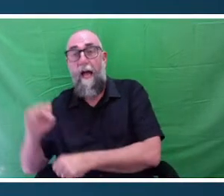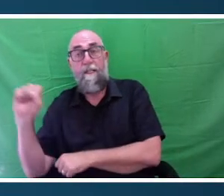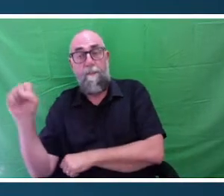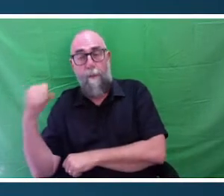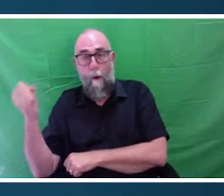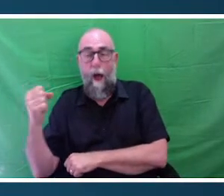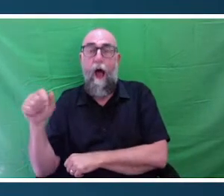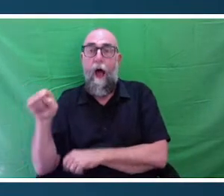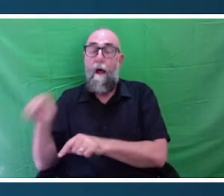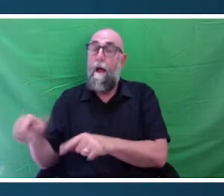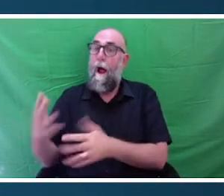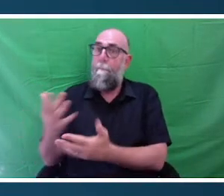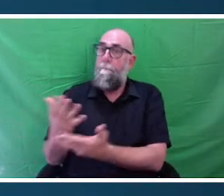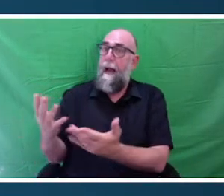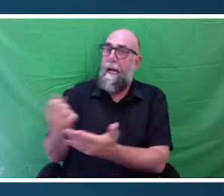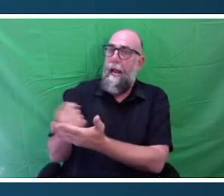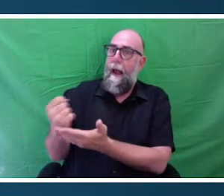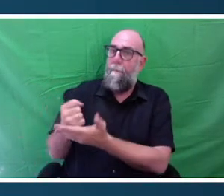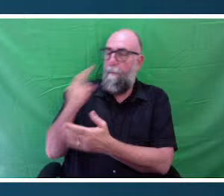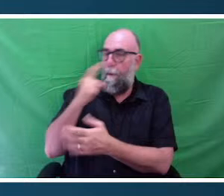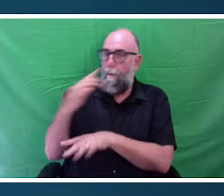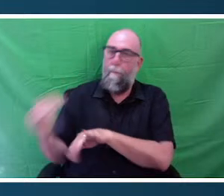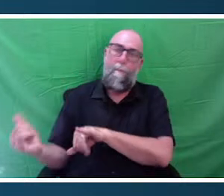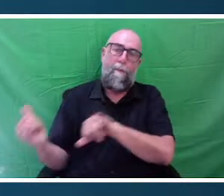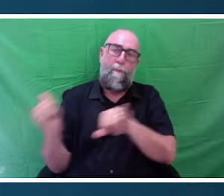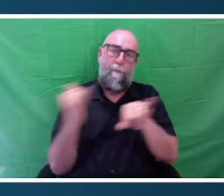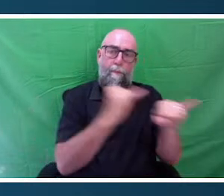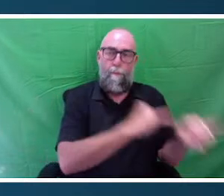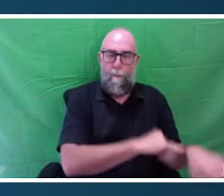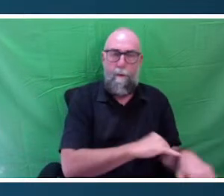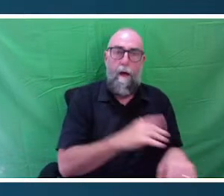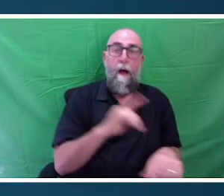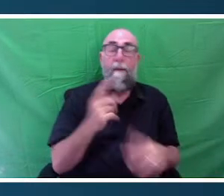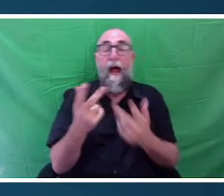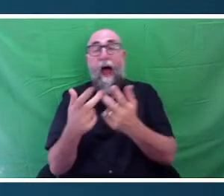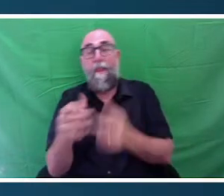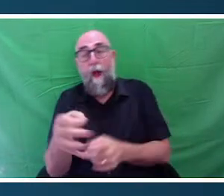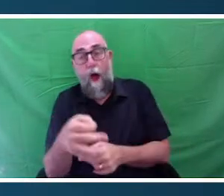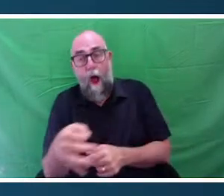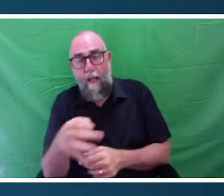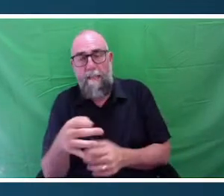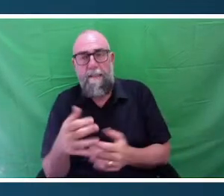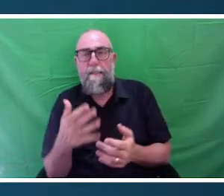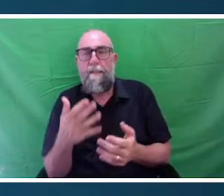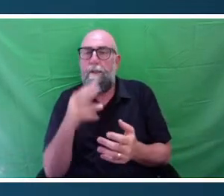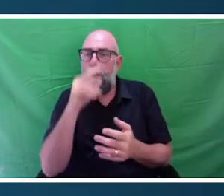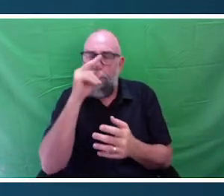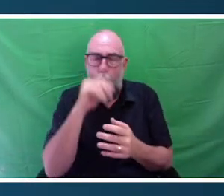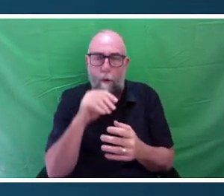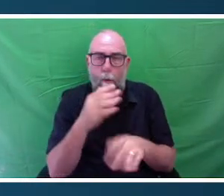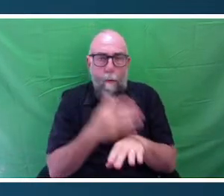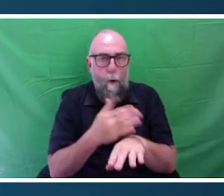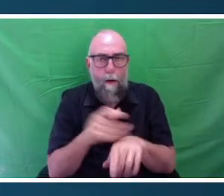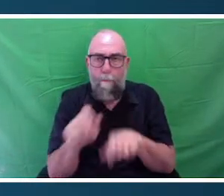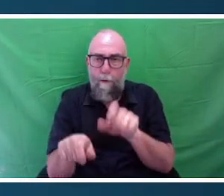of the number of the workers, whereas other countries has much smaller number of workers. So diversifying it would bring the opportunity